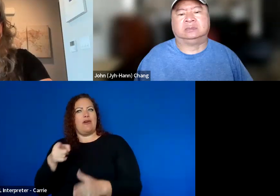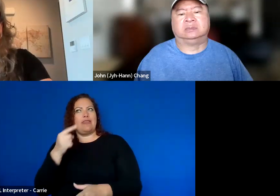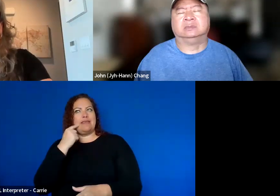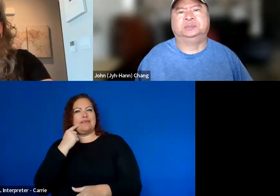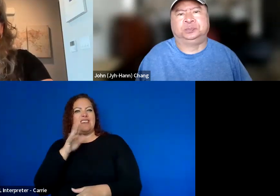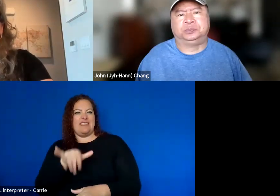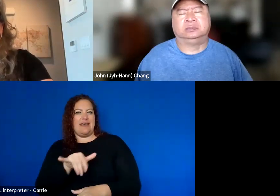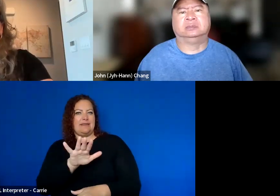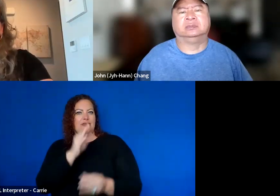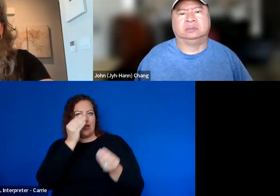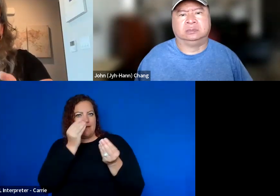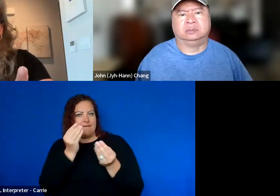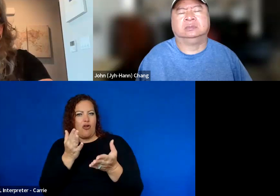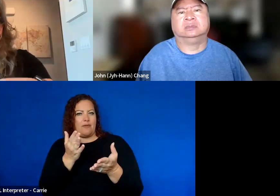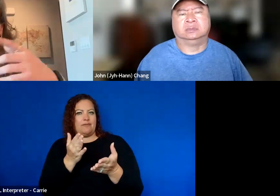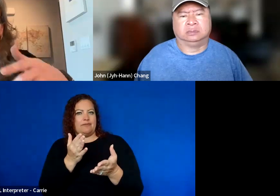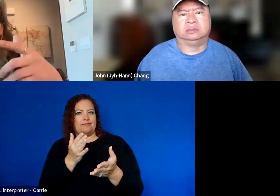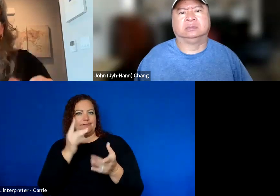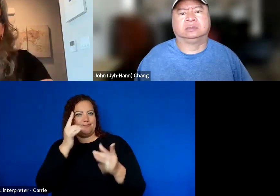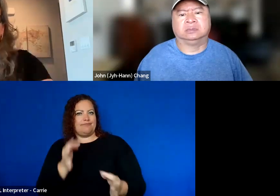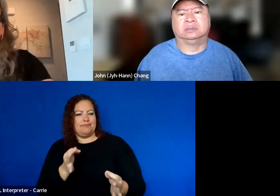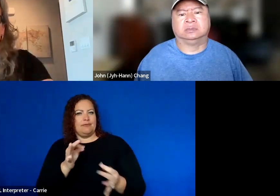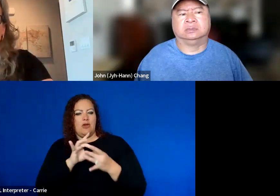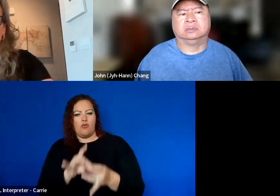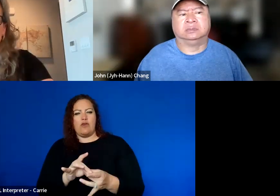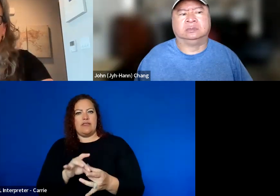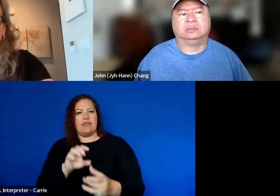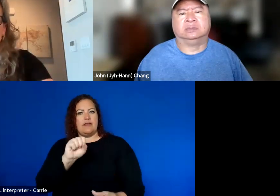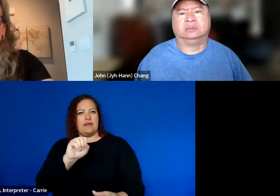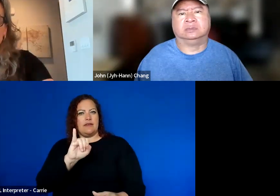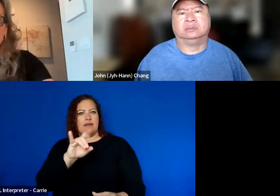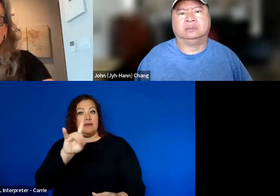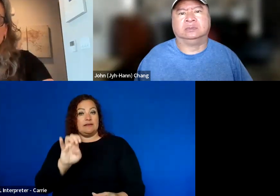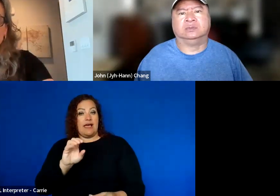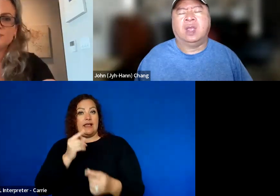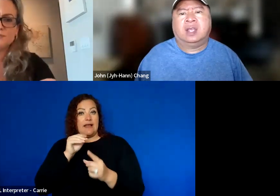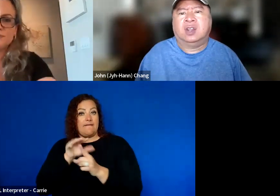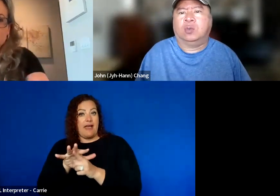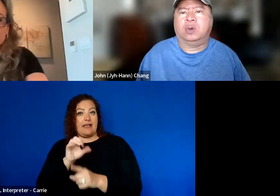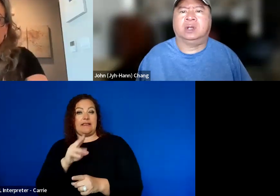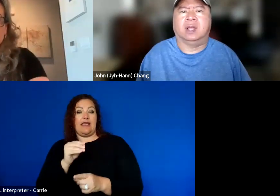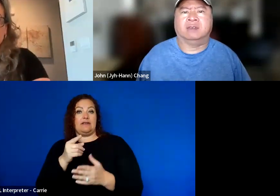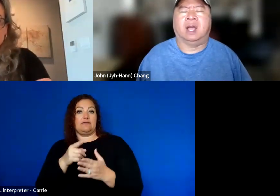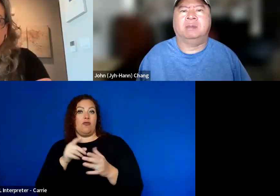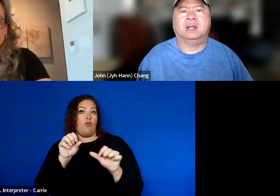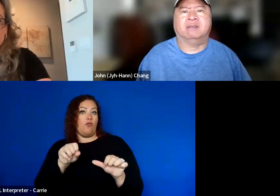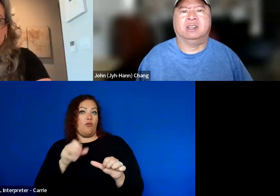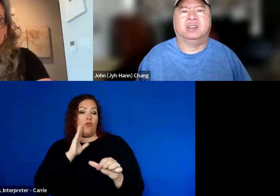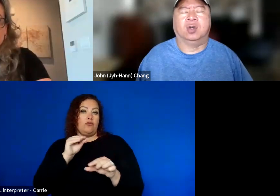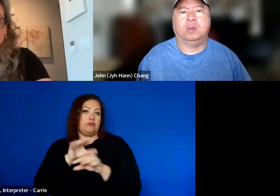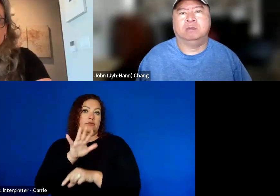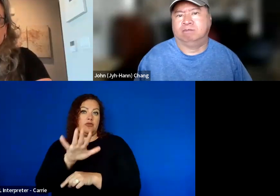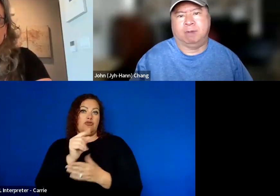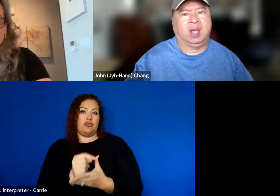decision about side effects and the probabilities that it will be effective in your treatment. We're gonna have. I'm gonna have